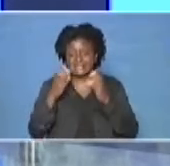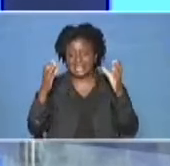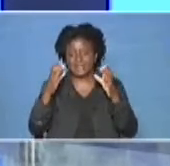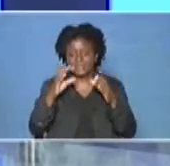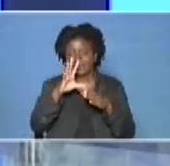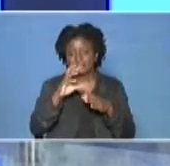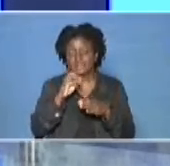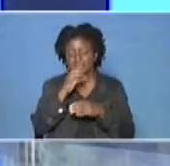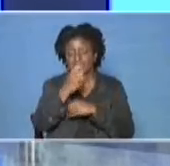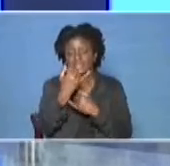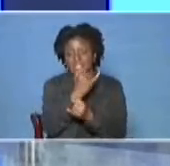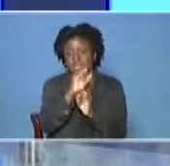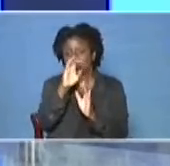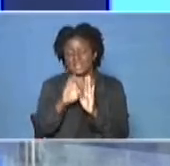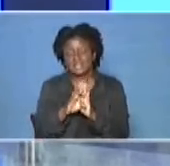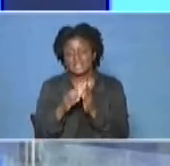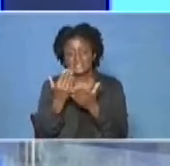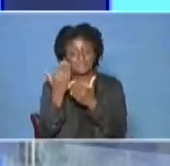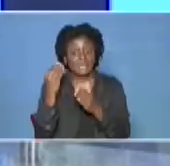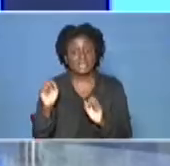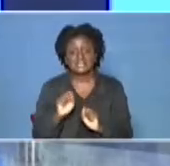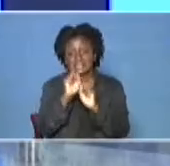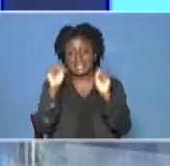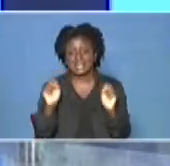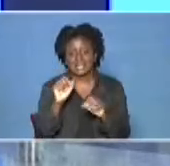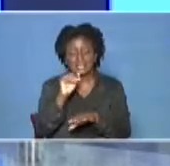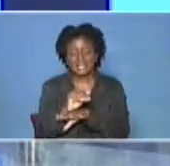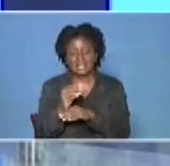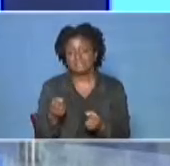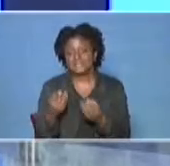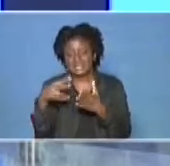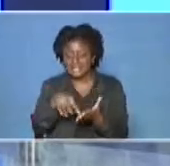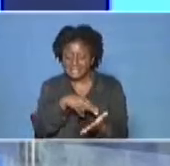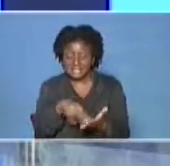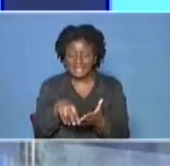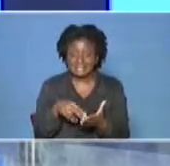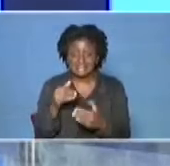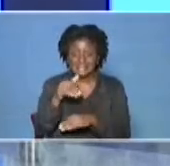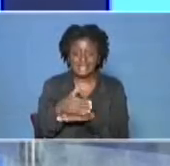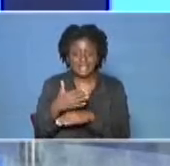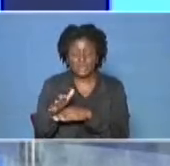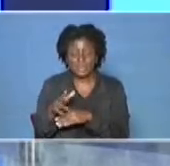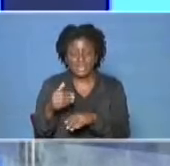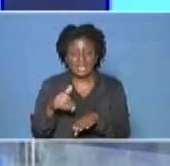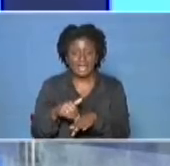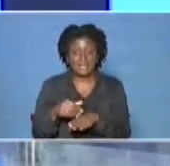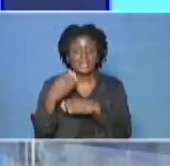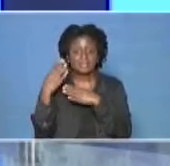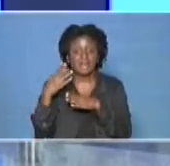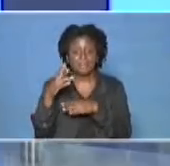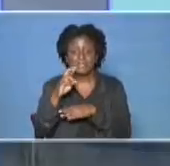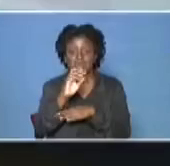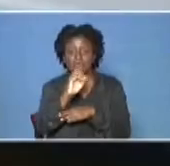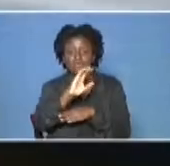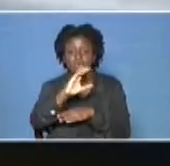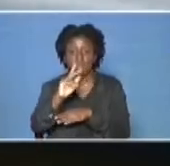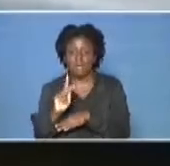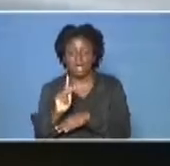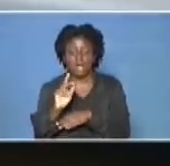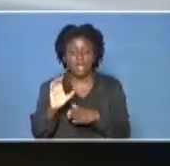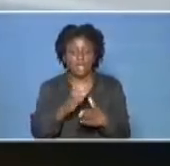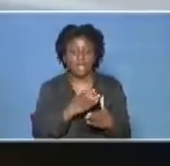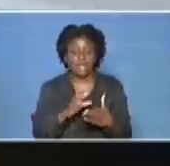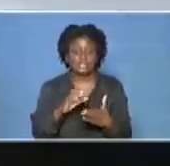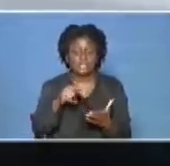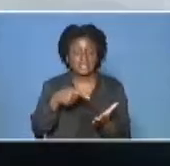Saturday night, many danced the night away at the Bahama Rock concert. Vaughn Albury has the highlights. This was